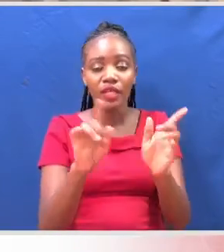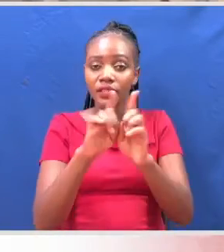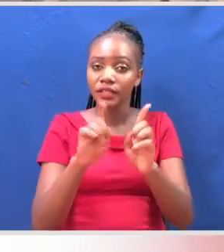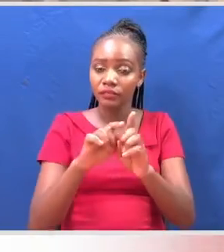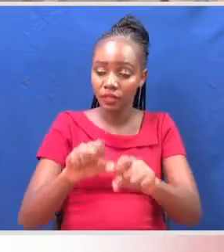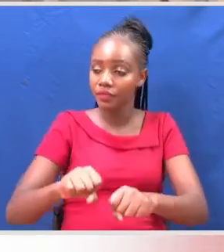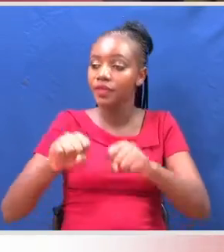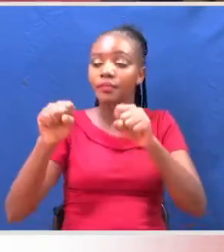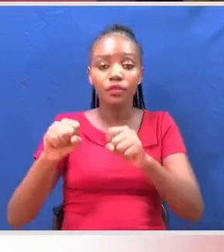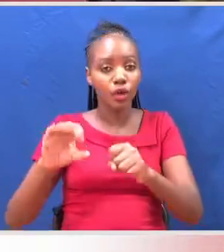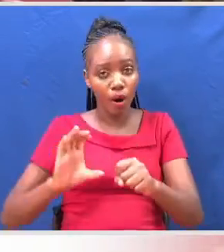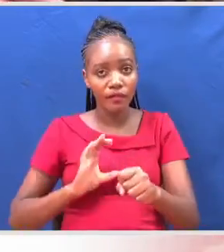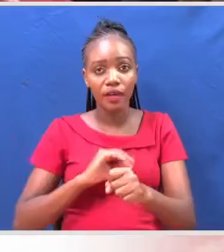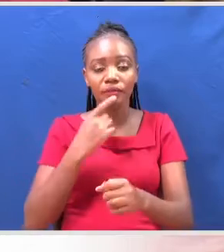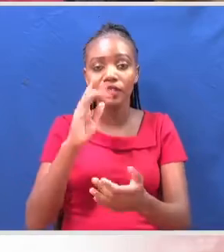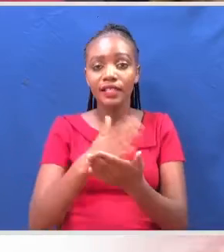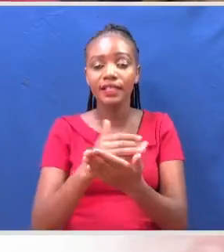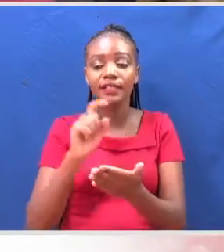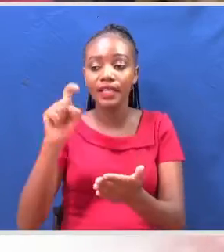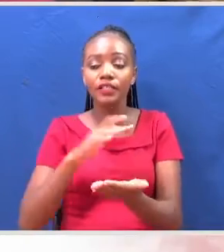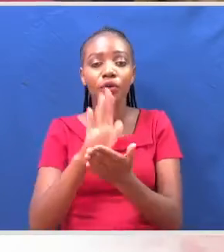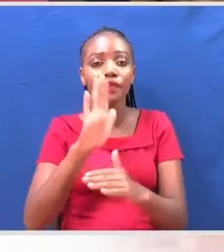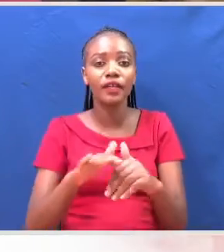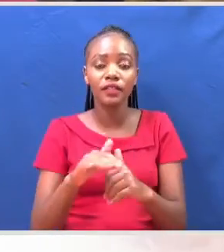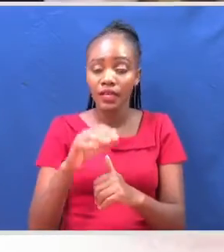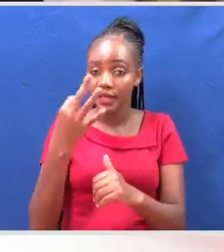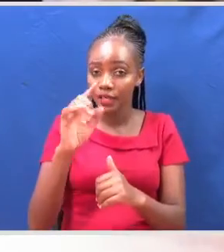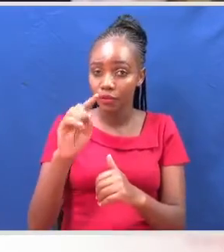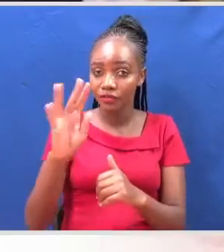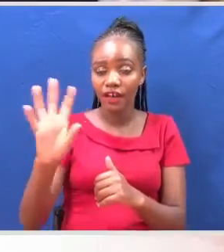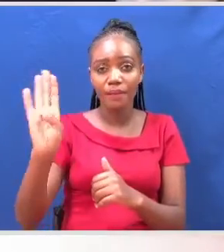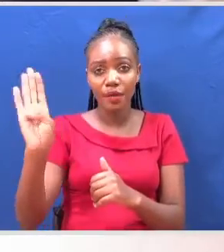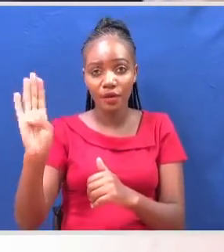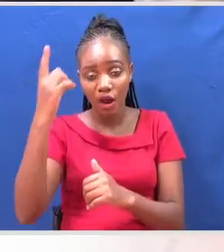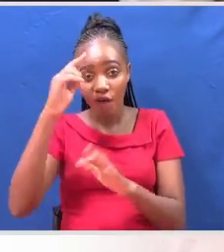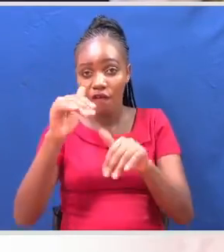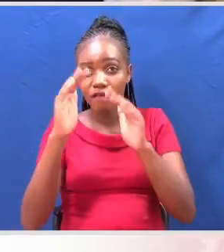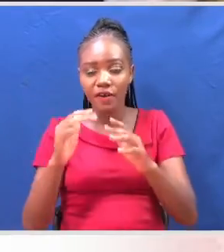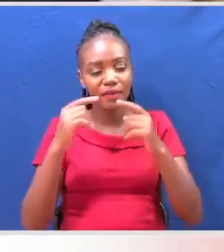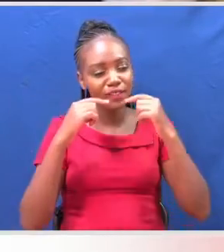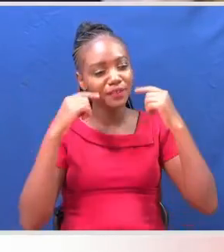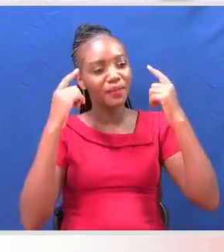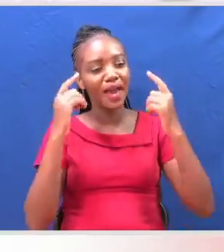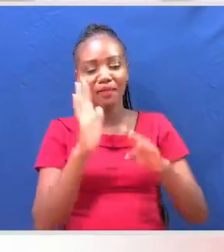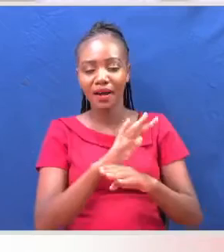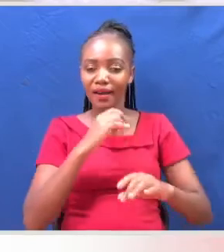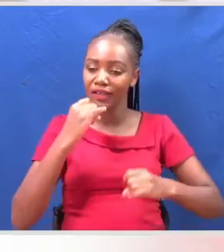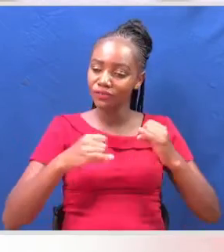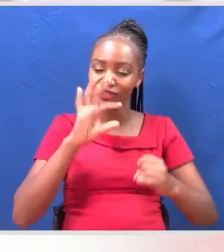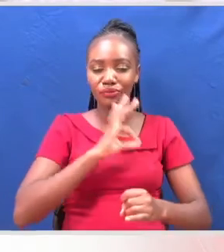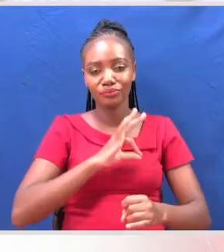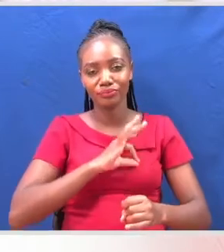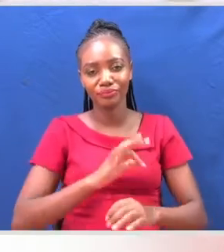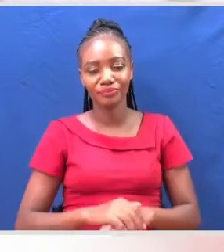George Wawero says the sector needs more than Kenya shillings 3.5 billion for farmers to smile back to this farming.